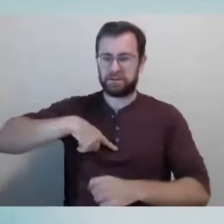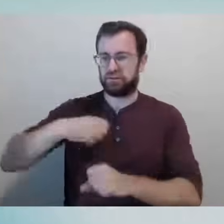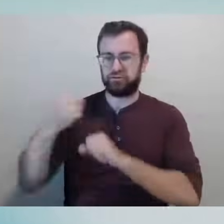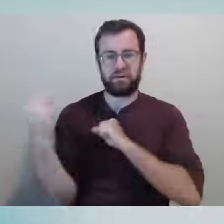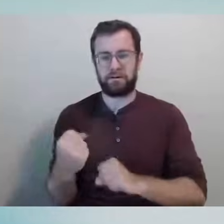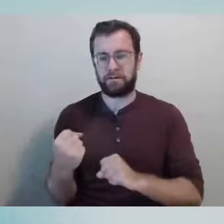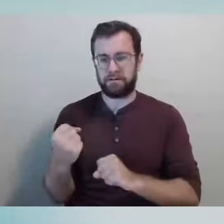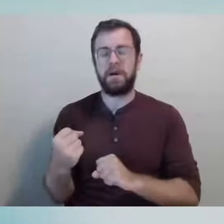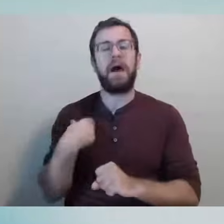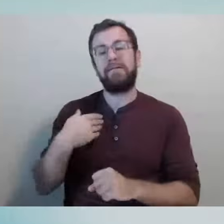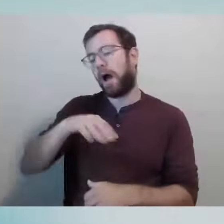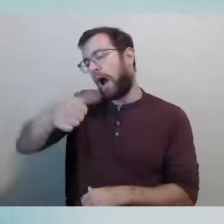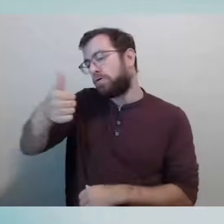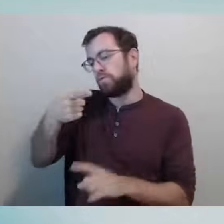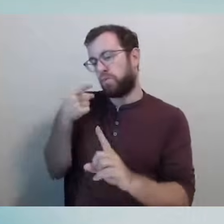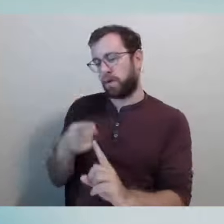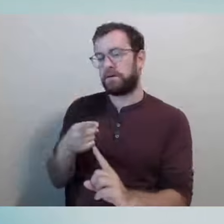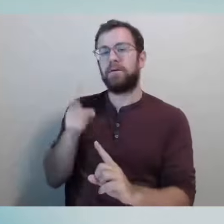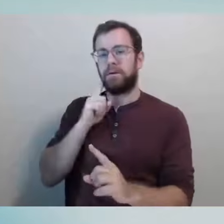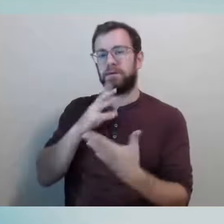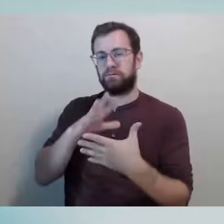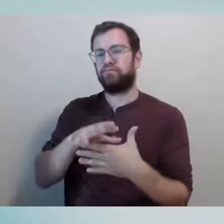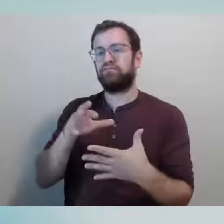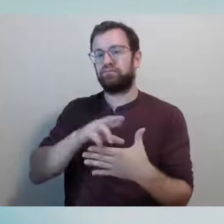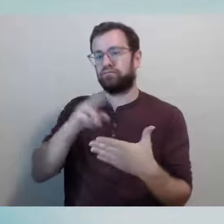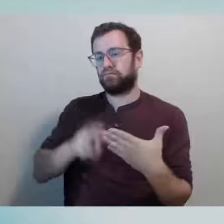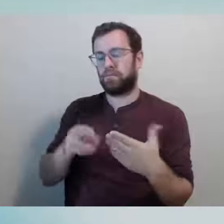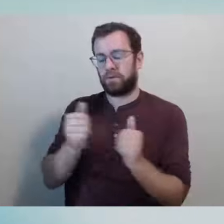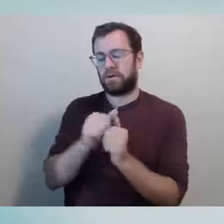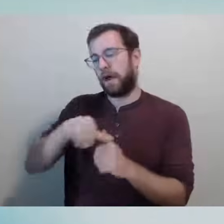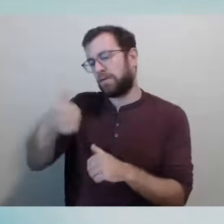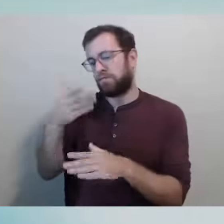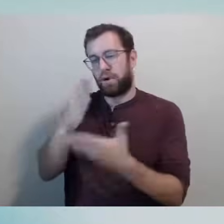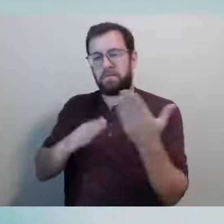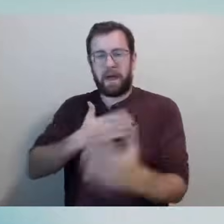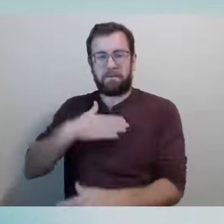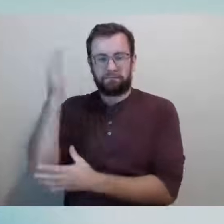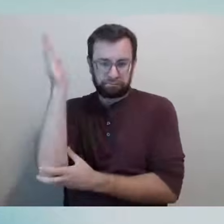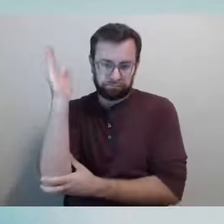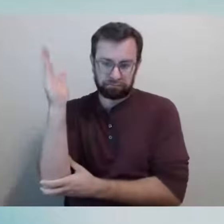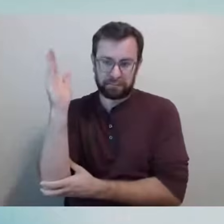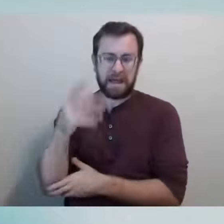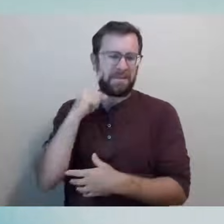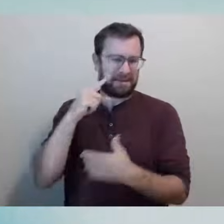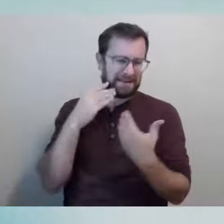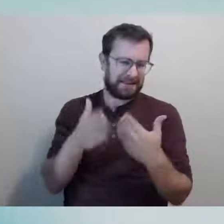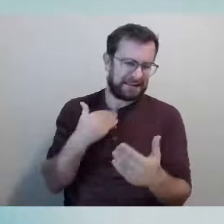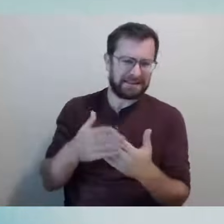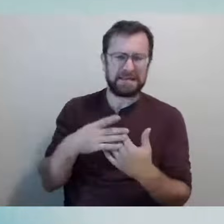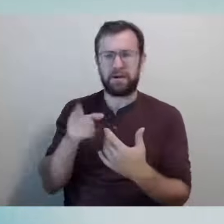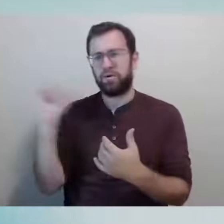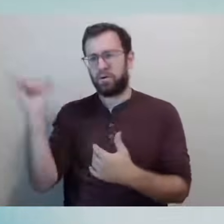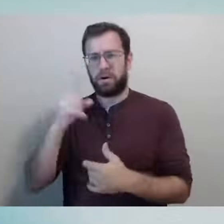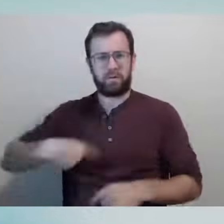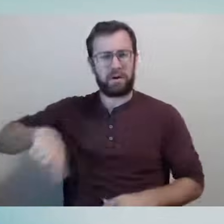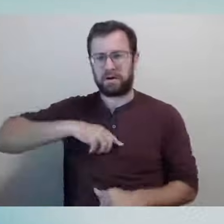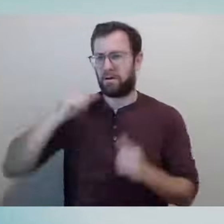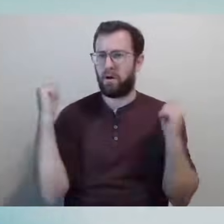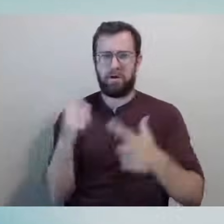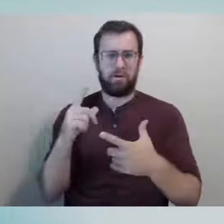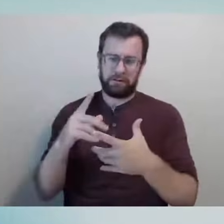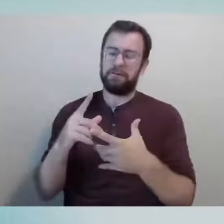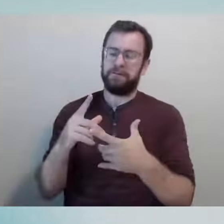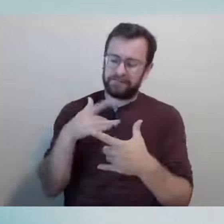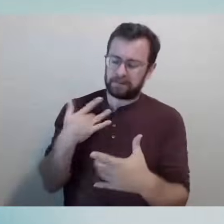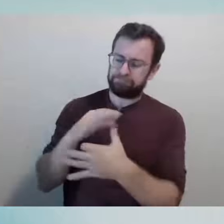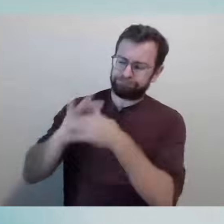conclude with in the second part of the khutbah that I think is important. It's easy and all of us can relate to, that will help our du'as